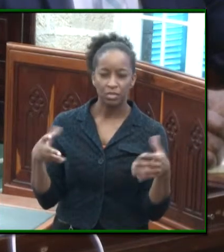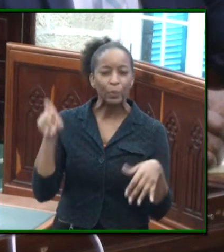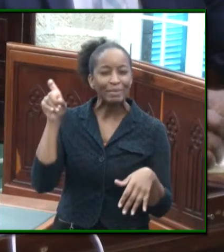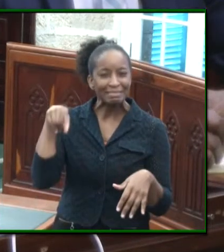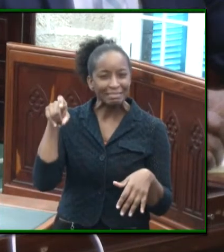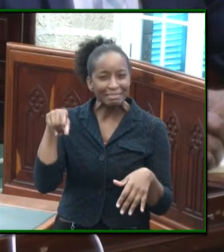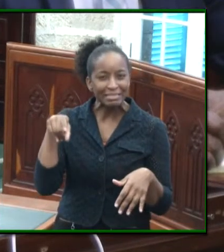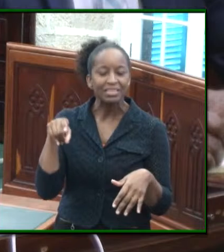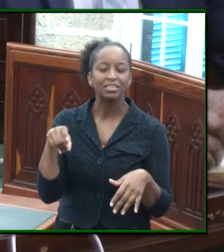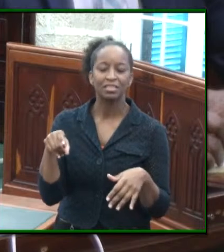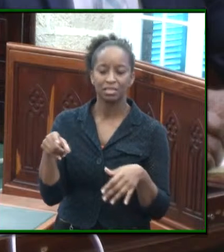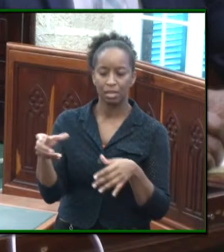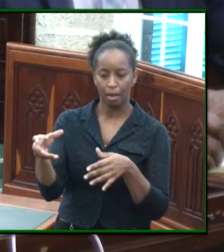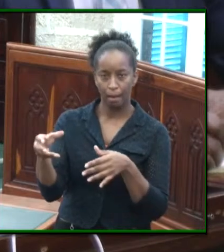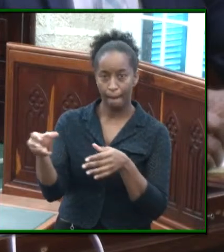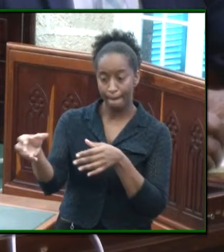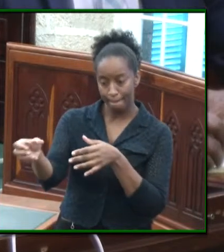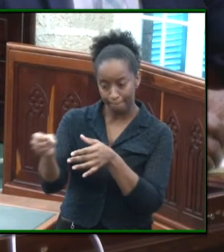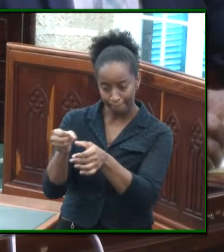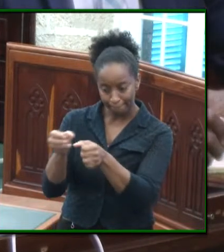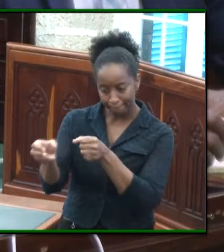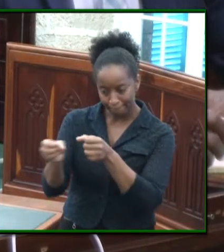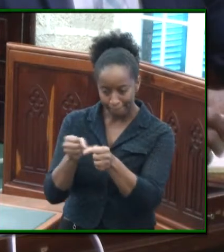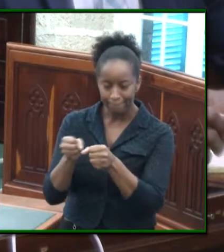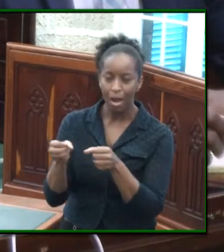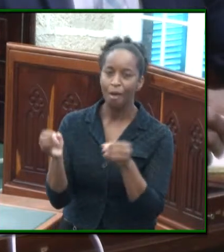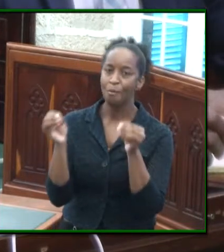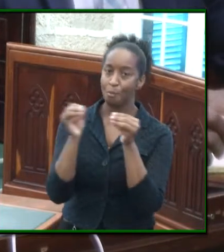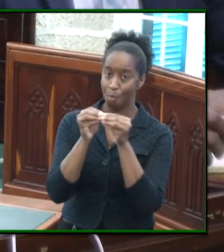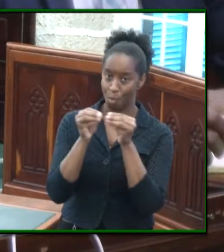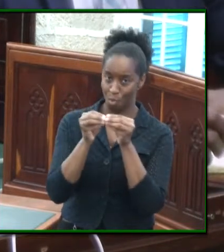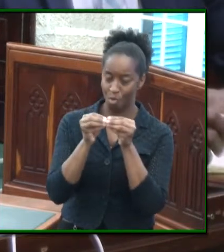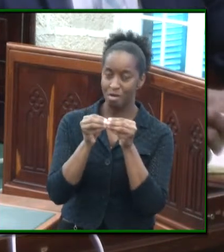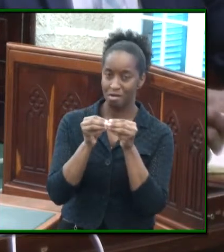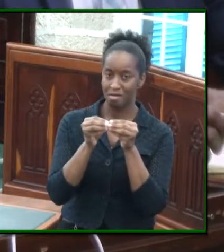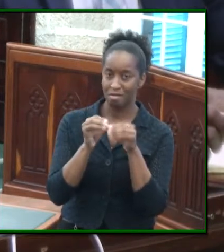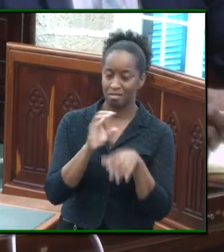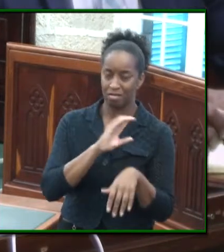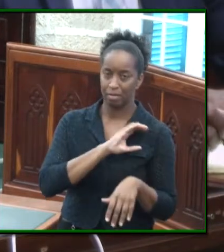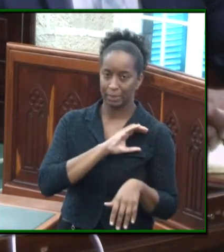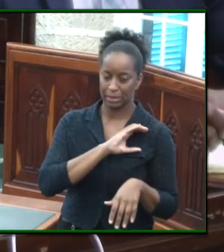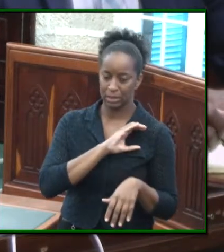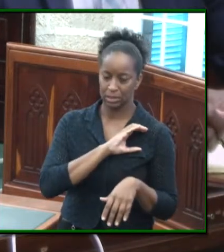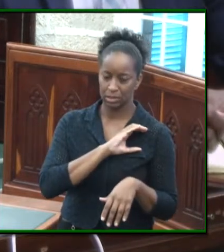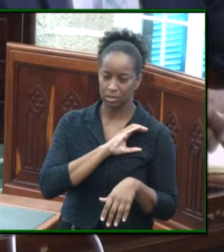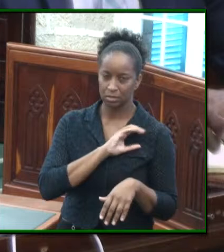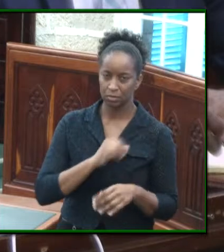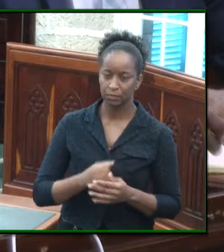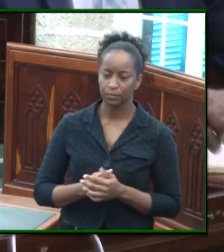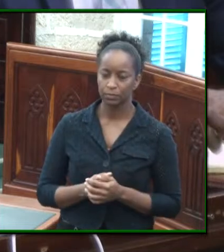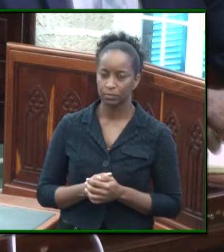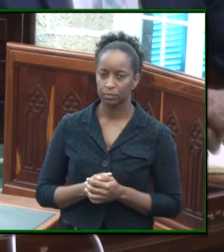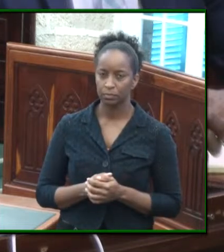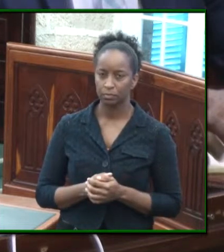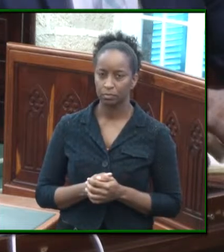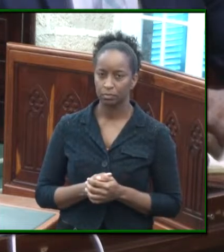officers to the 1,500 that is provided for in the